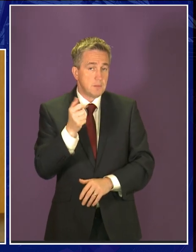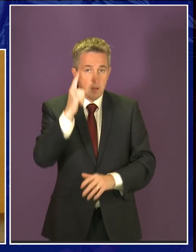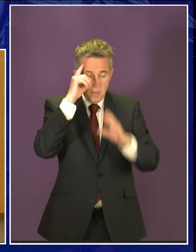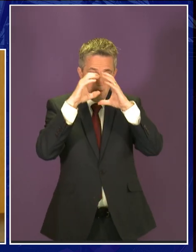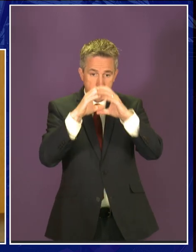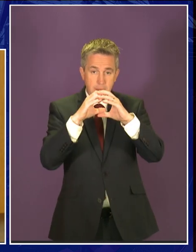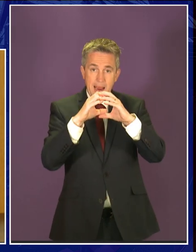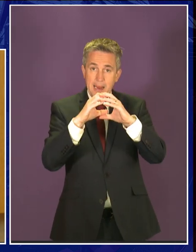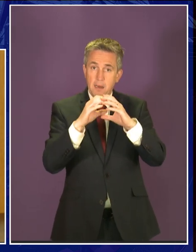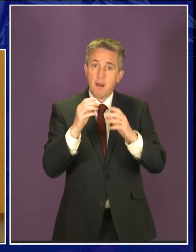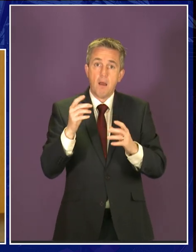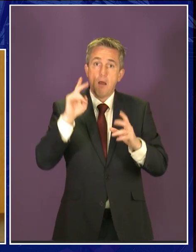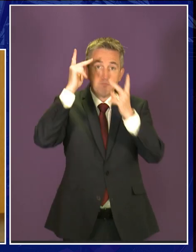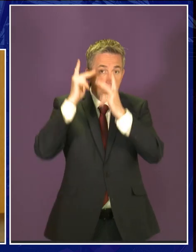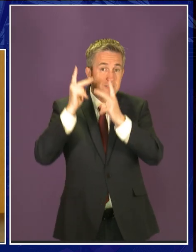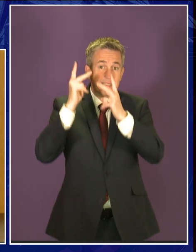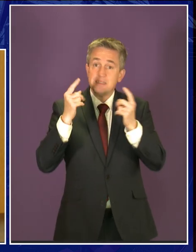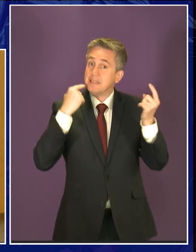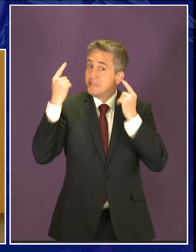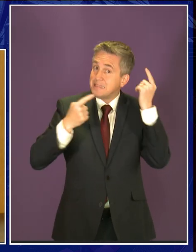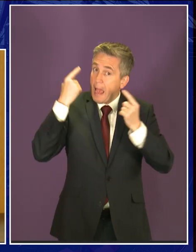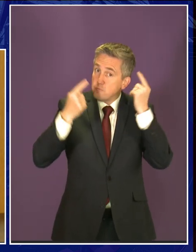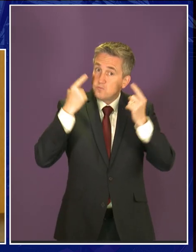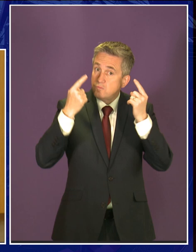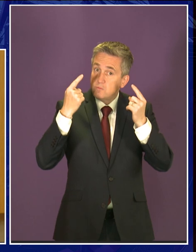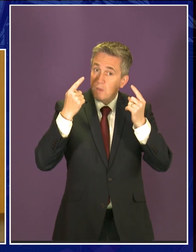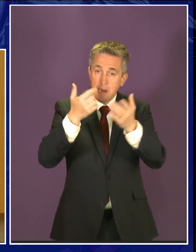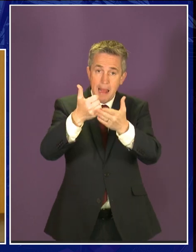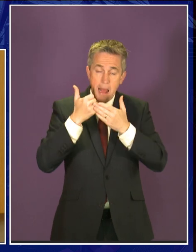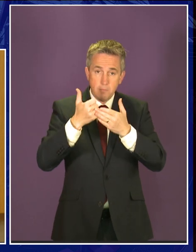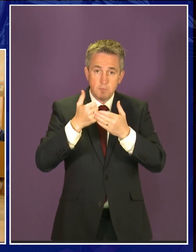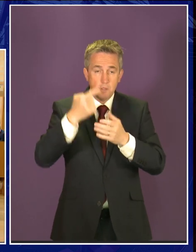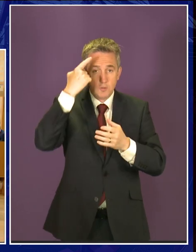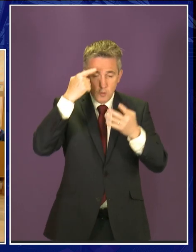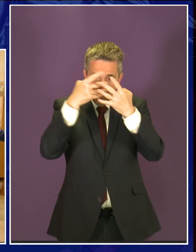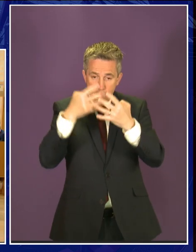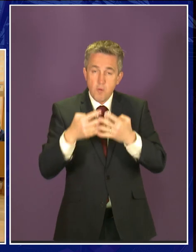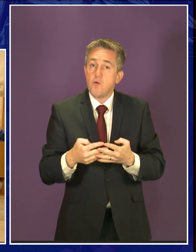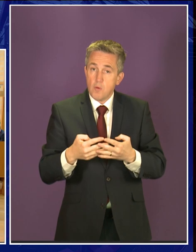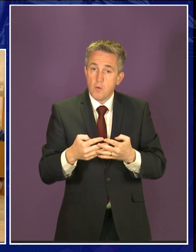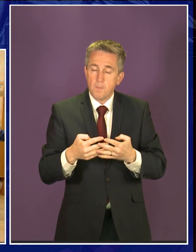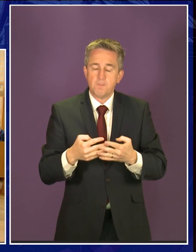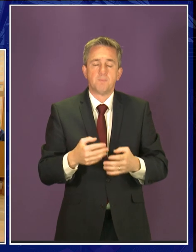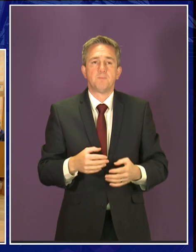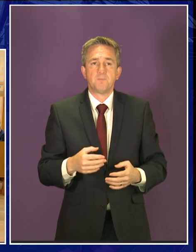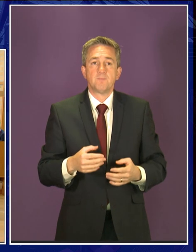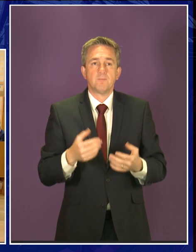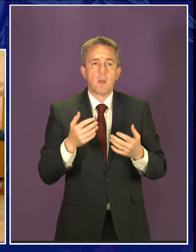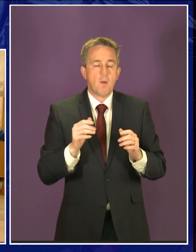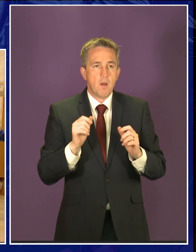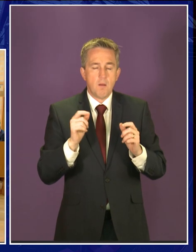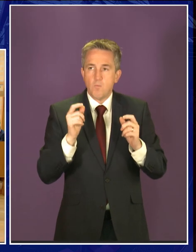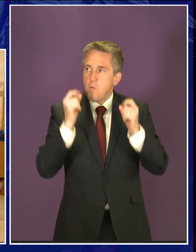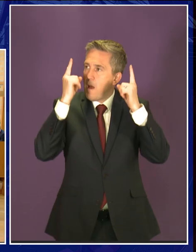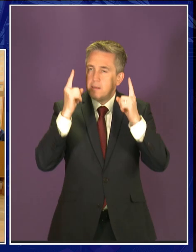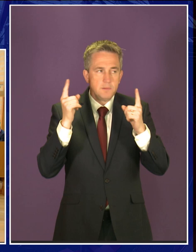regions that process sound information, including the auditory cortices. One important feature of better listening that